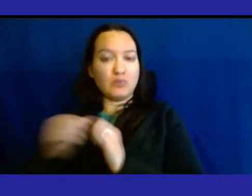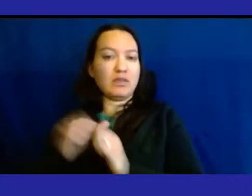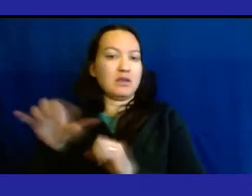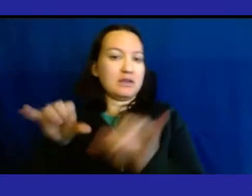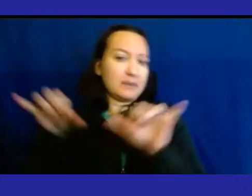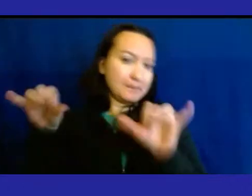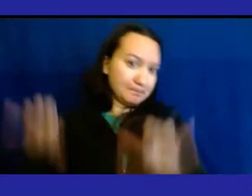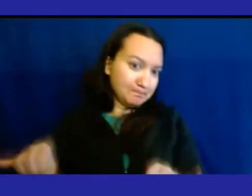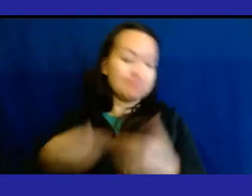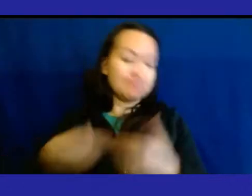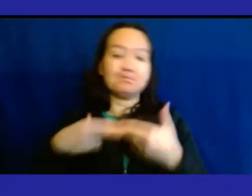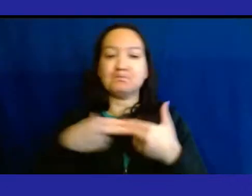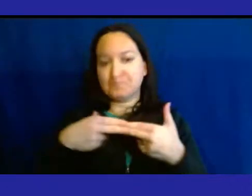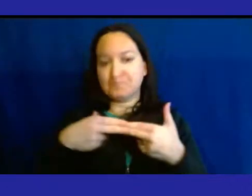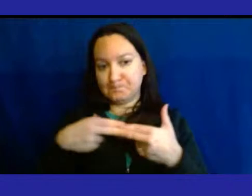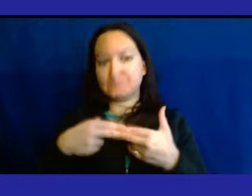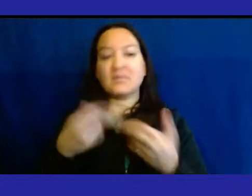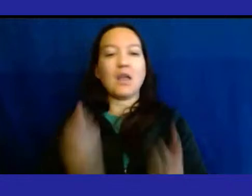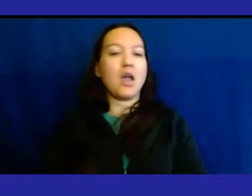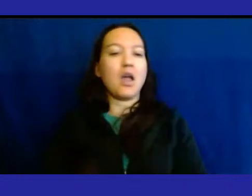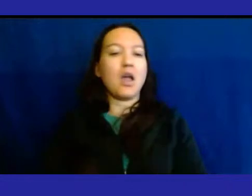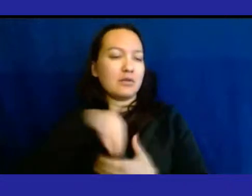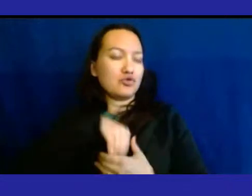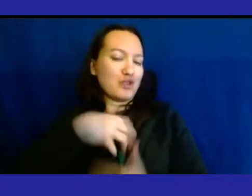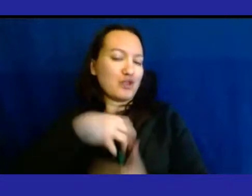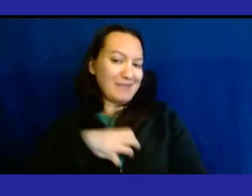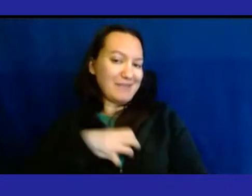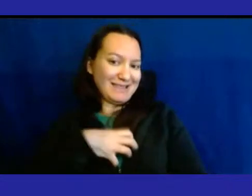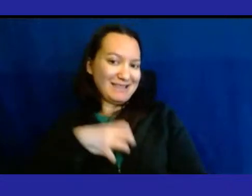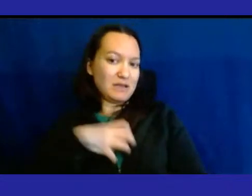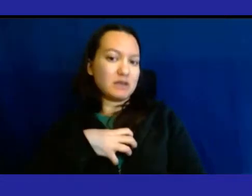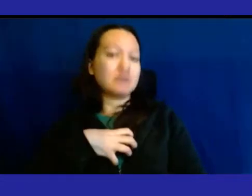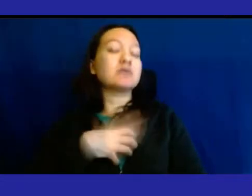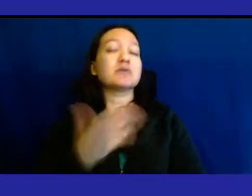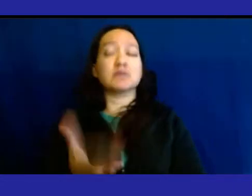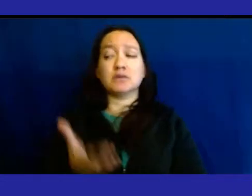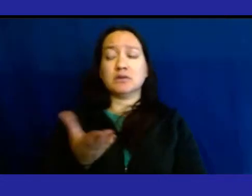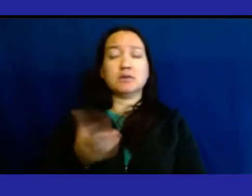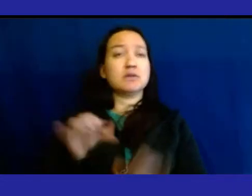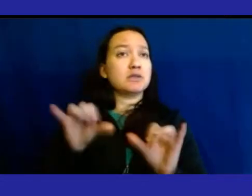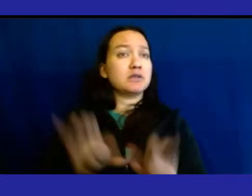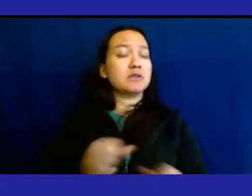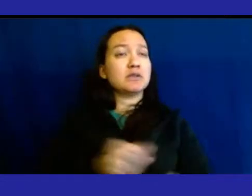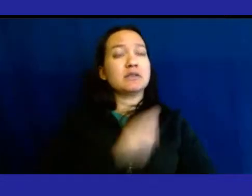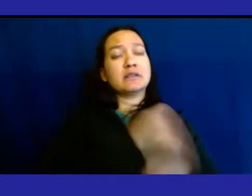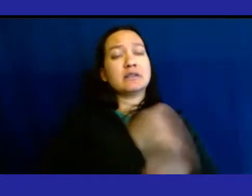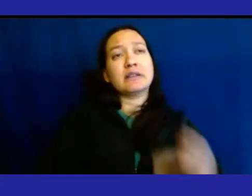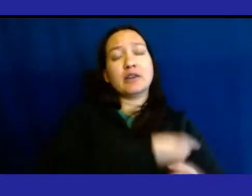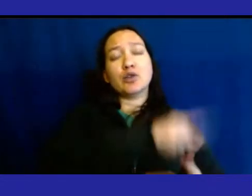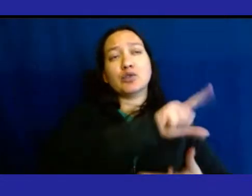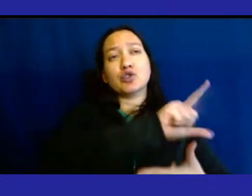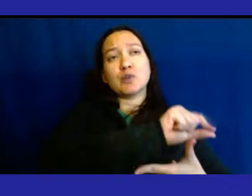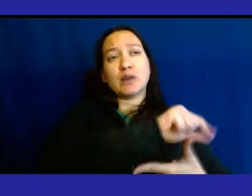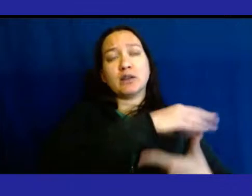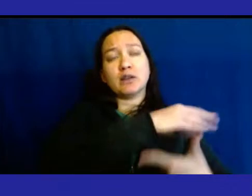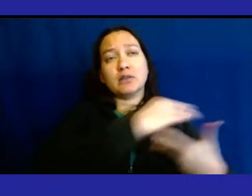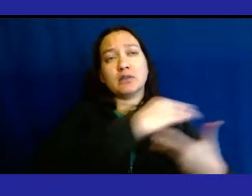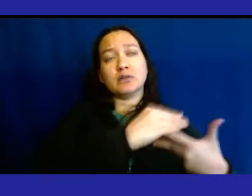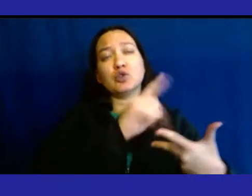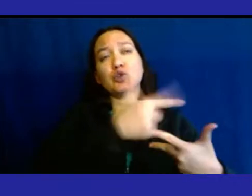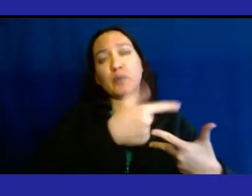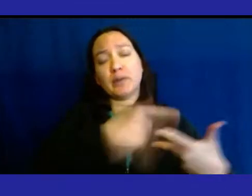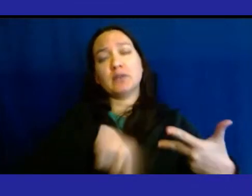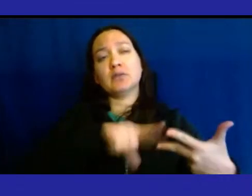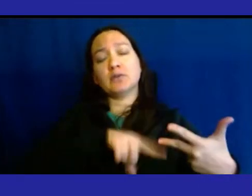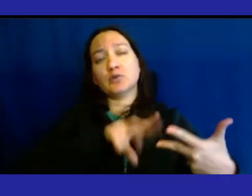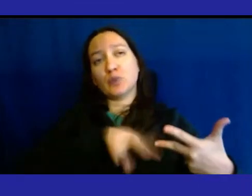This slide does go over the number of internal complaints that have been received by the system from years 2020 through 2022. We